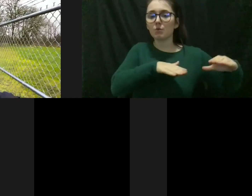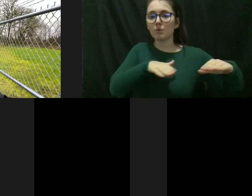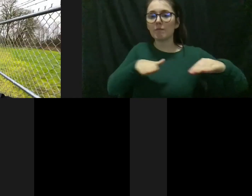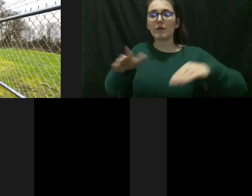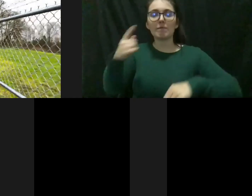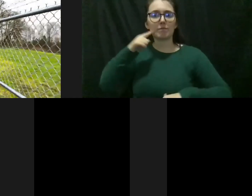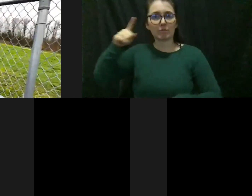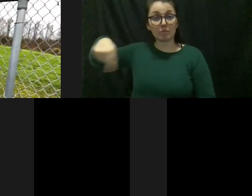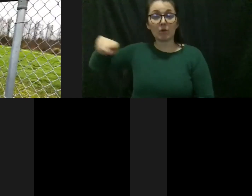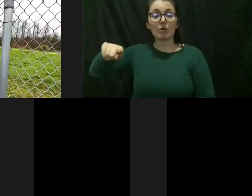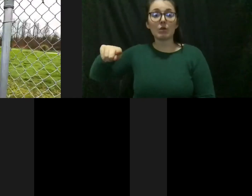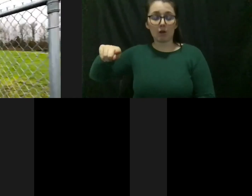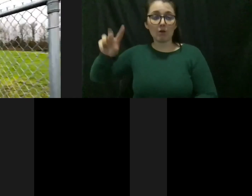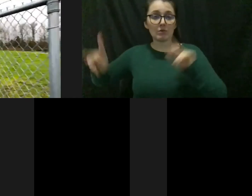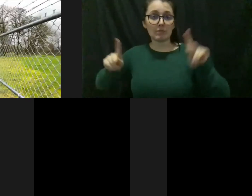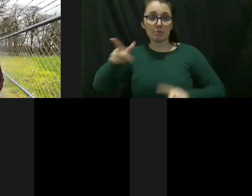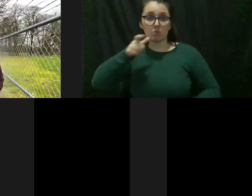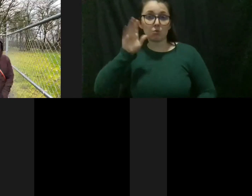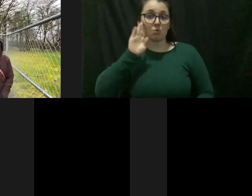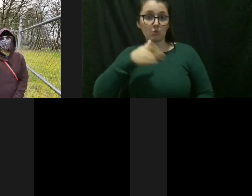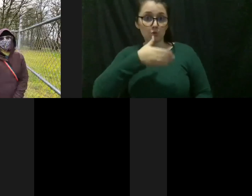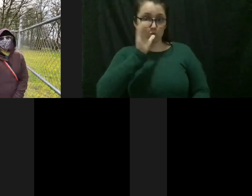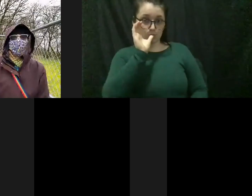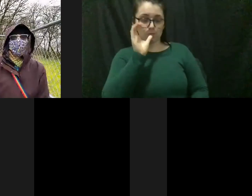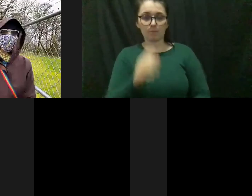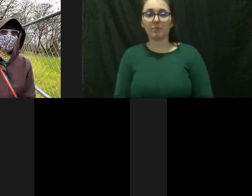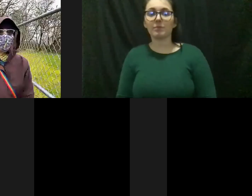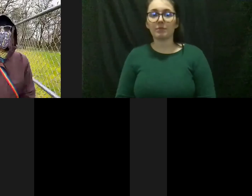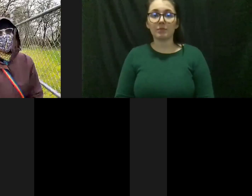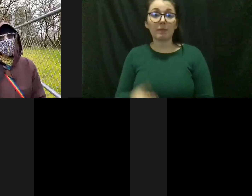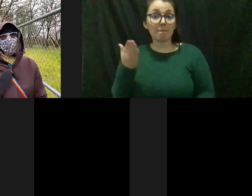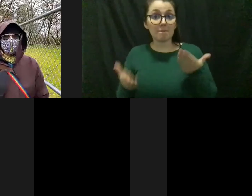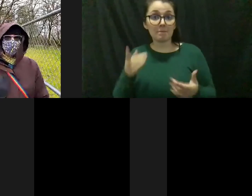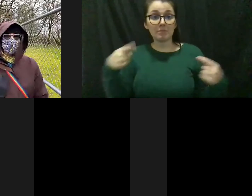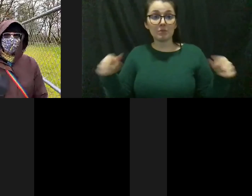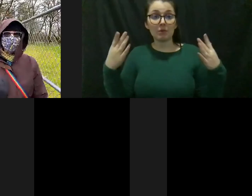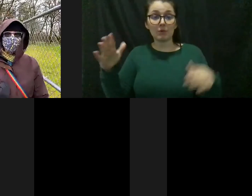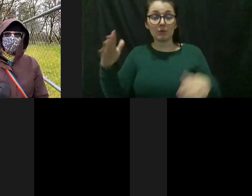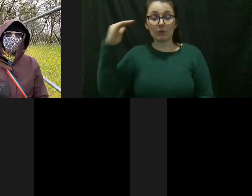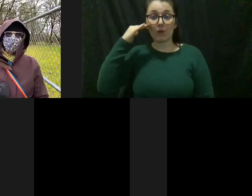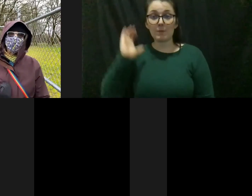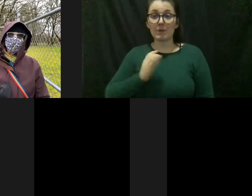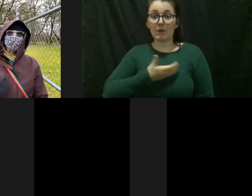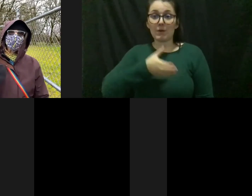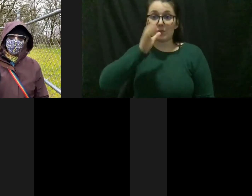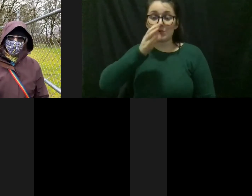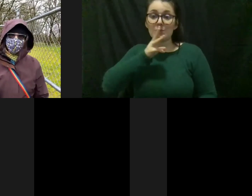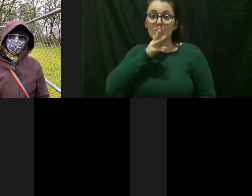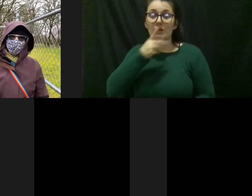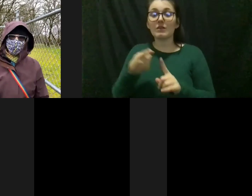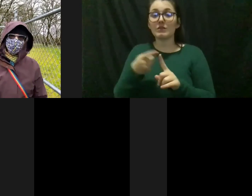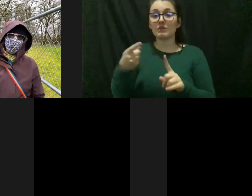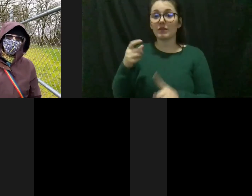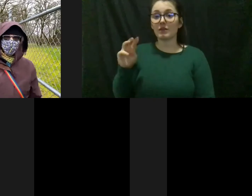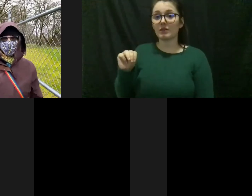River. And it's swimmable. And it is swimmable. Okay. It is actually cleaner water that we put into the